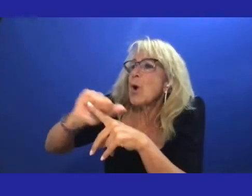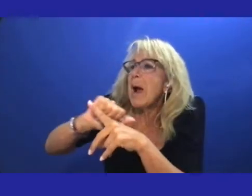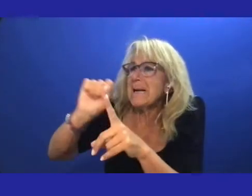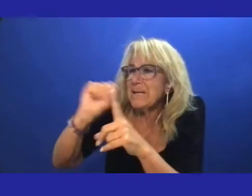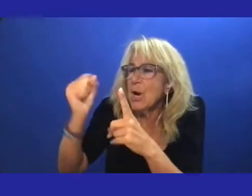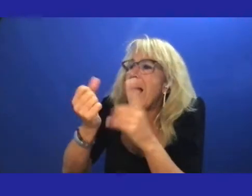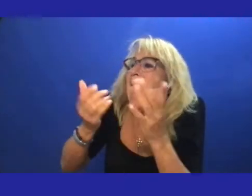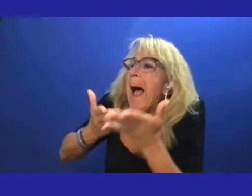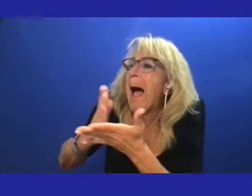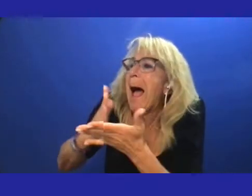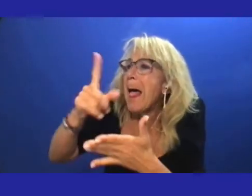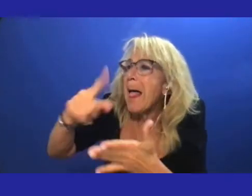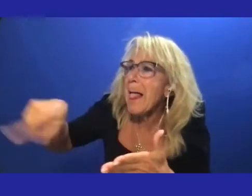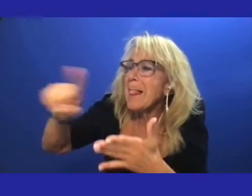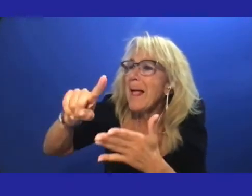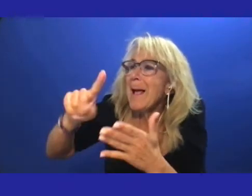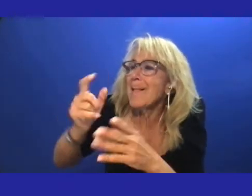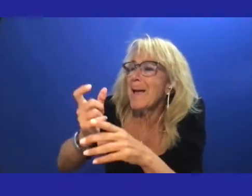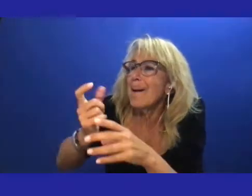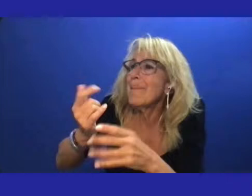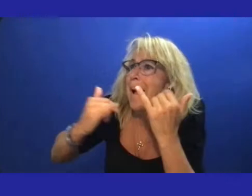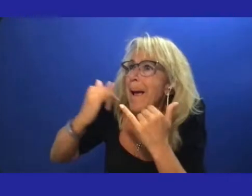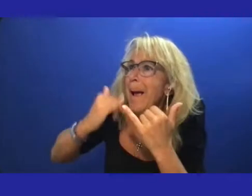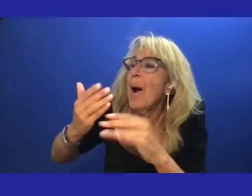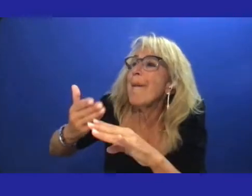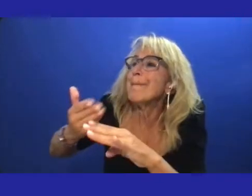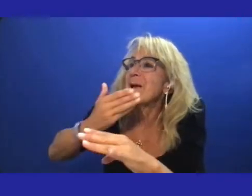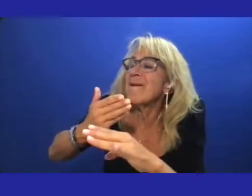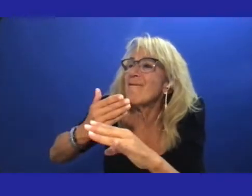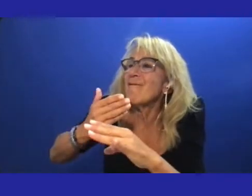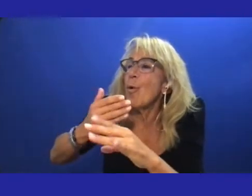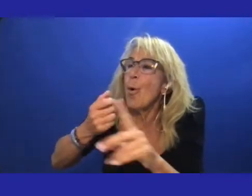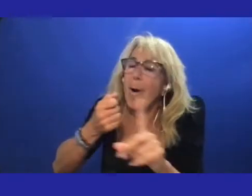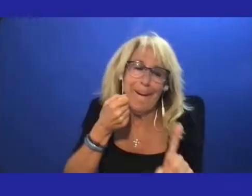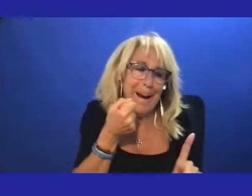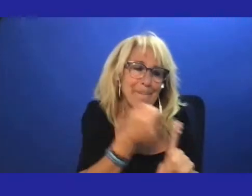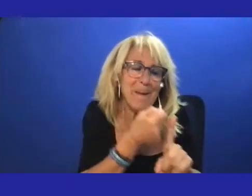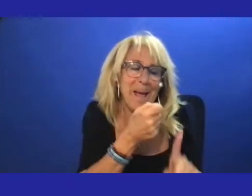and learn from them before it impacts clinical environments. Next slide.